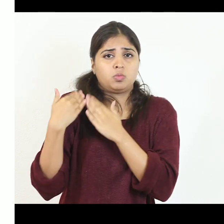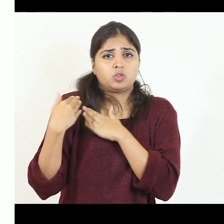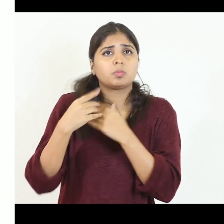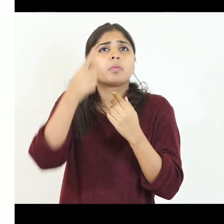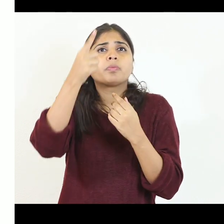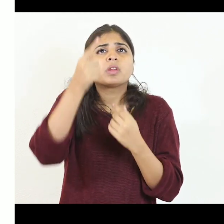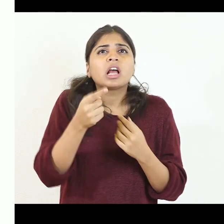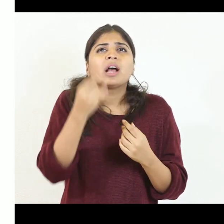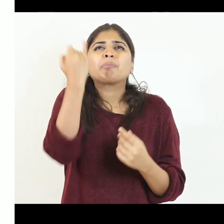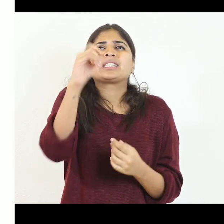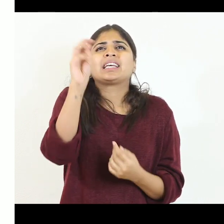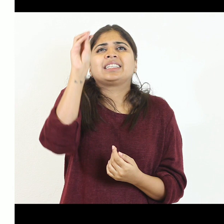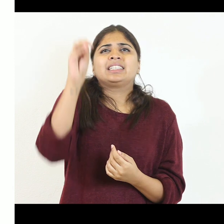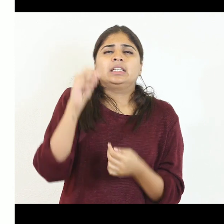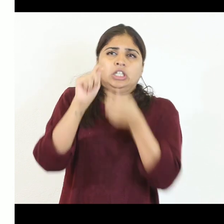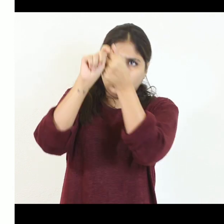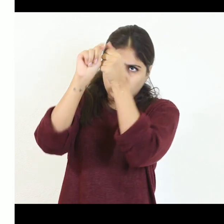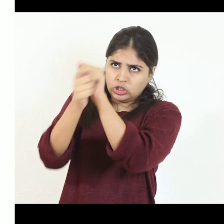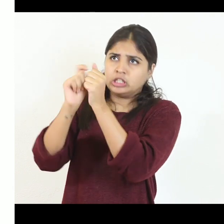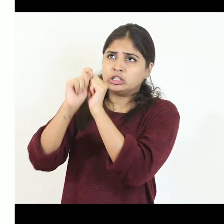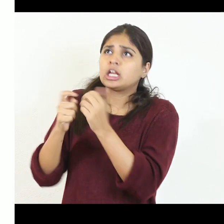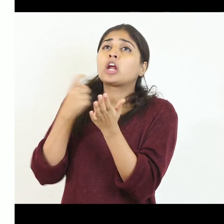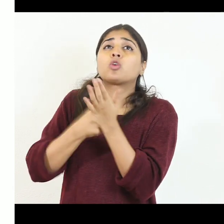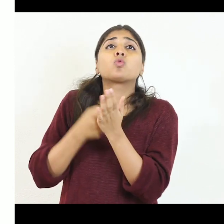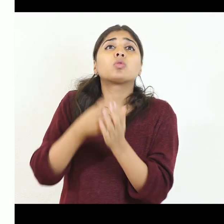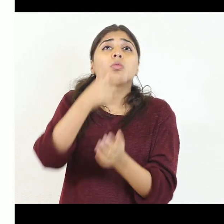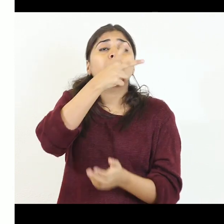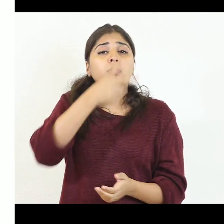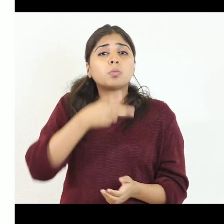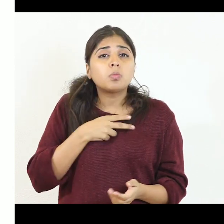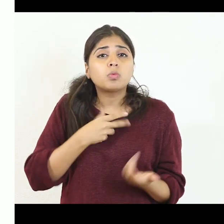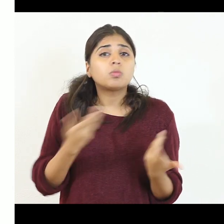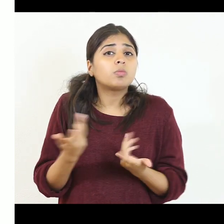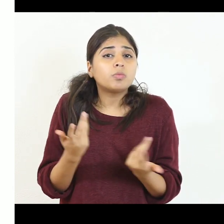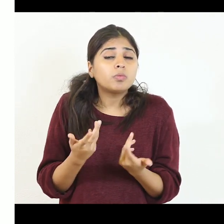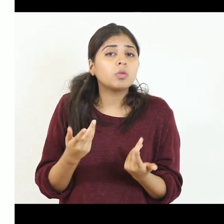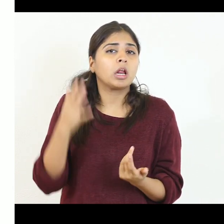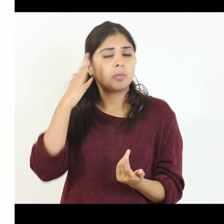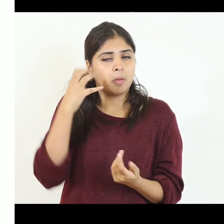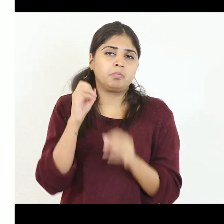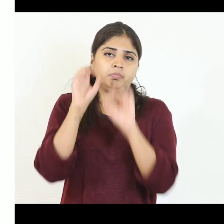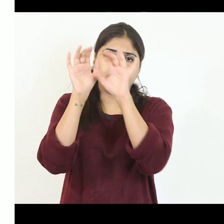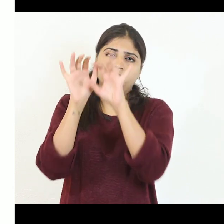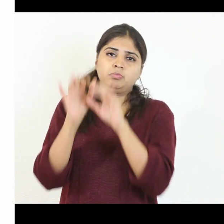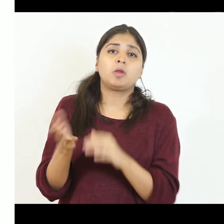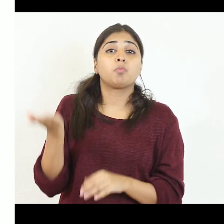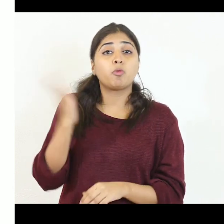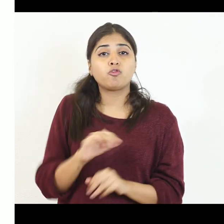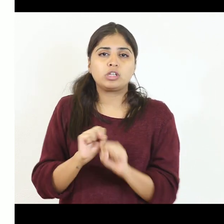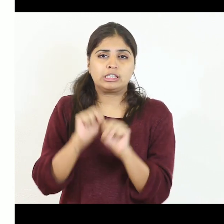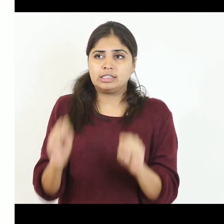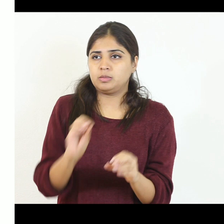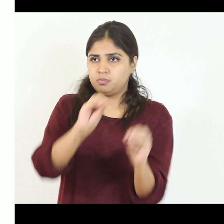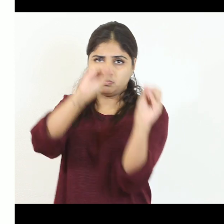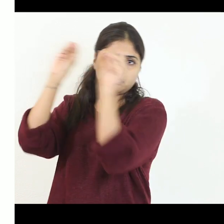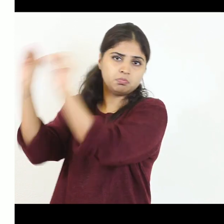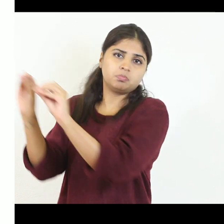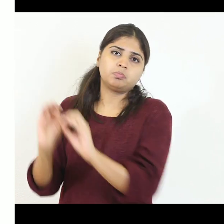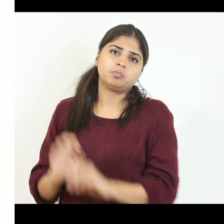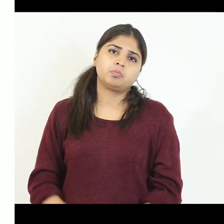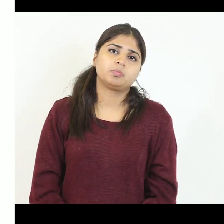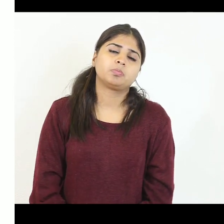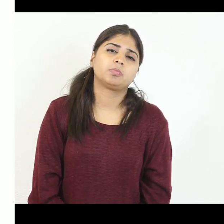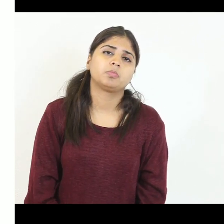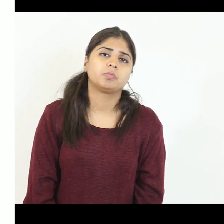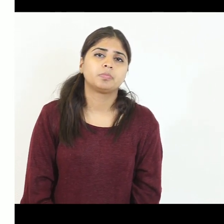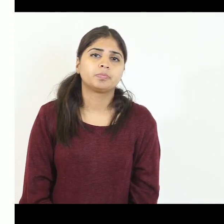instructions and common logic before entering onto the system. Always remember to determine the cause of